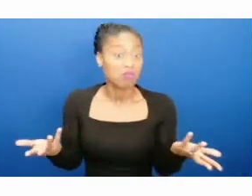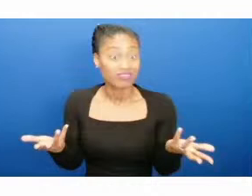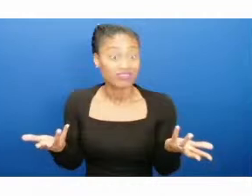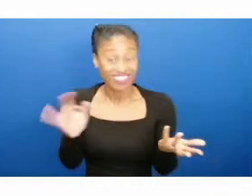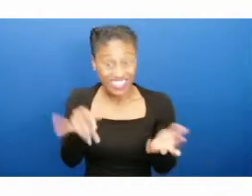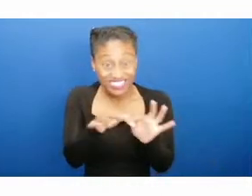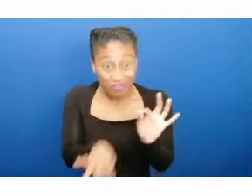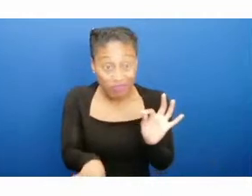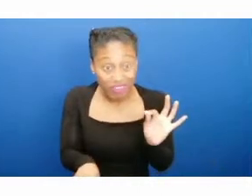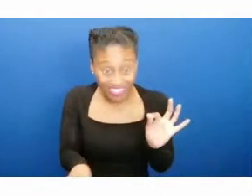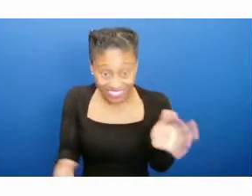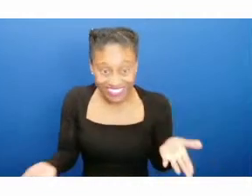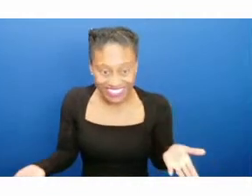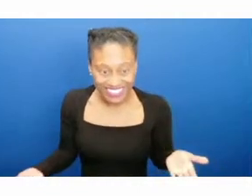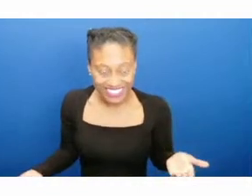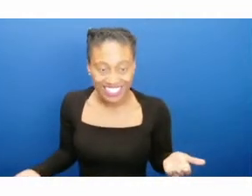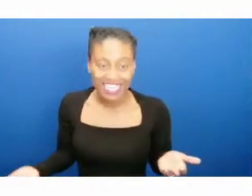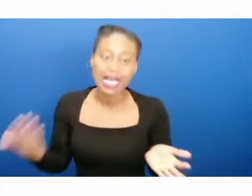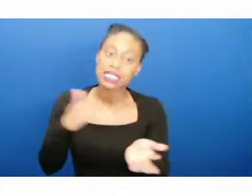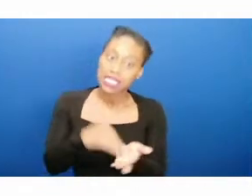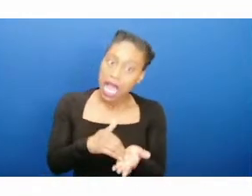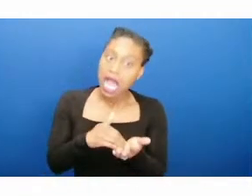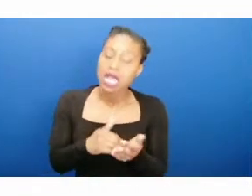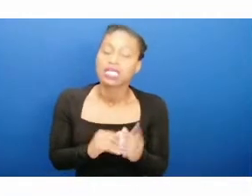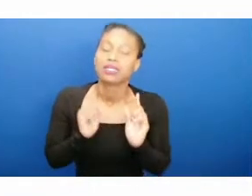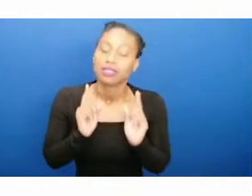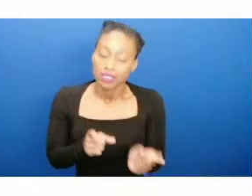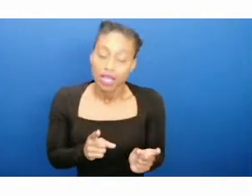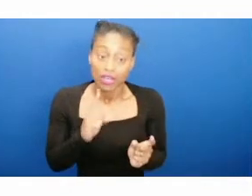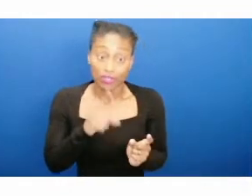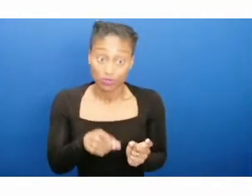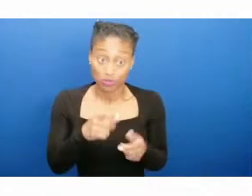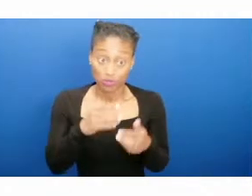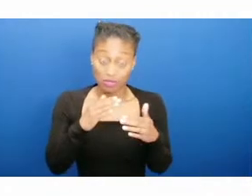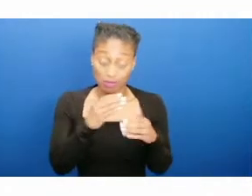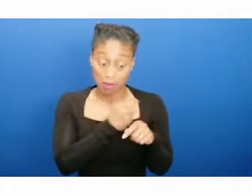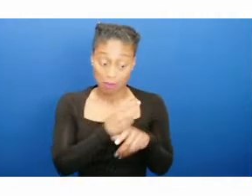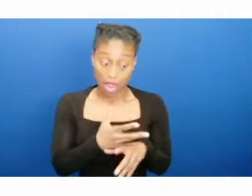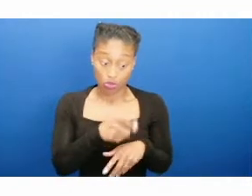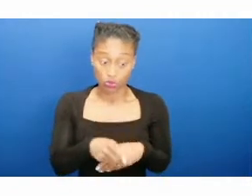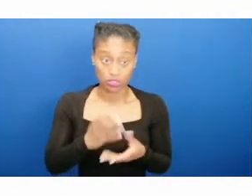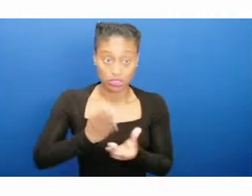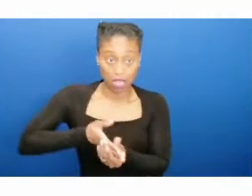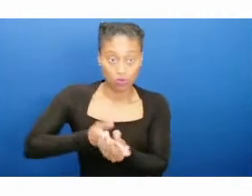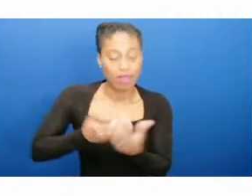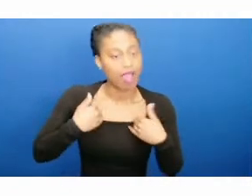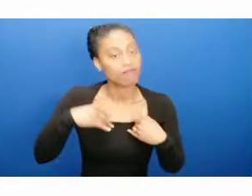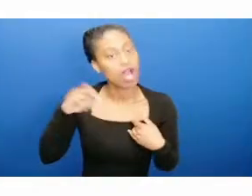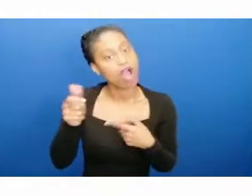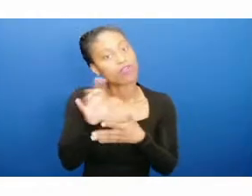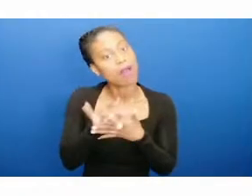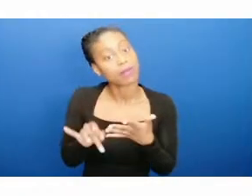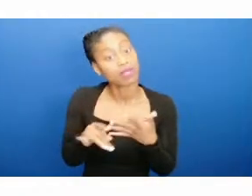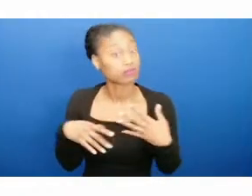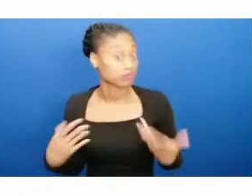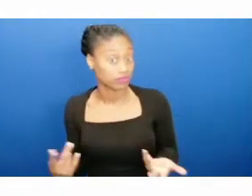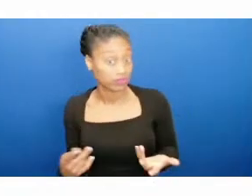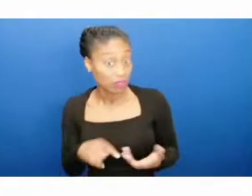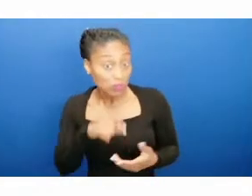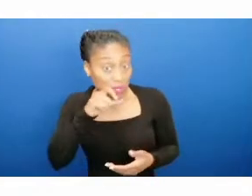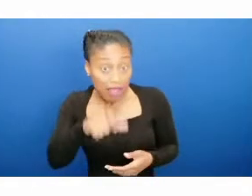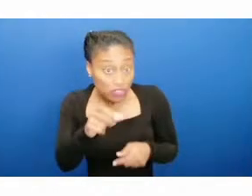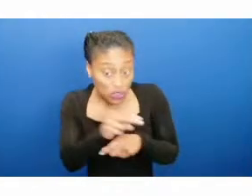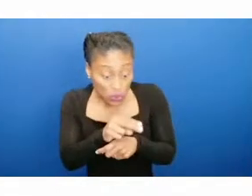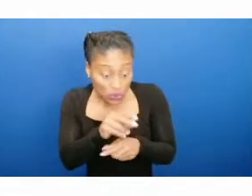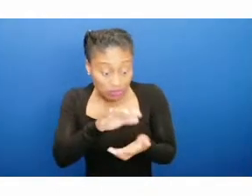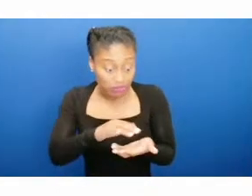simple. Now, once again, when it comes to preparing these tacos, you have other options. First of all, you don't have to use this much